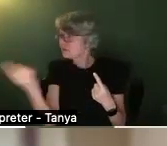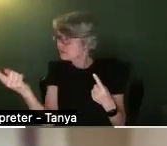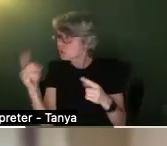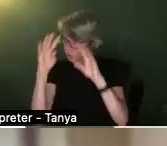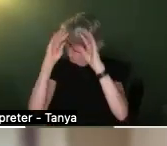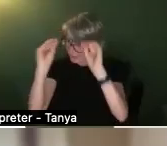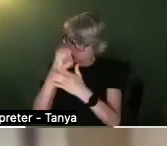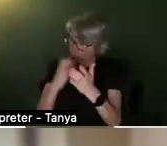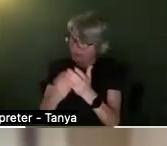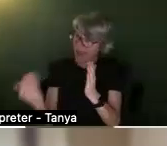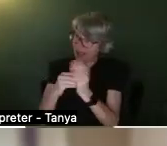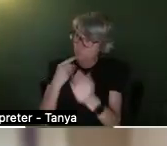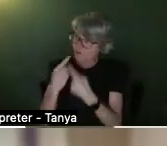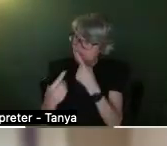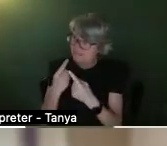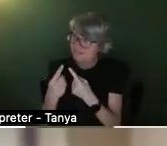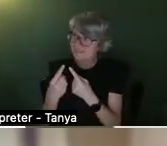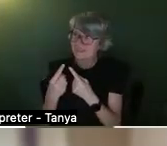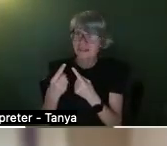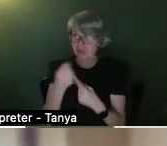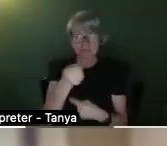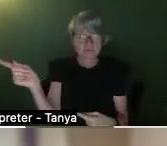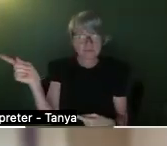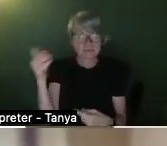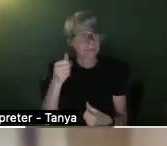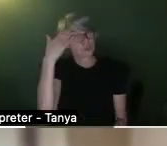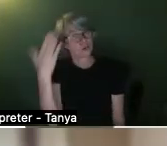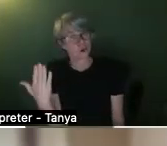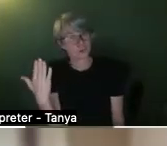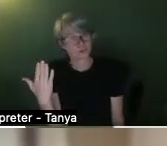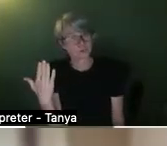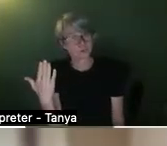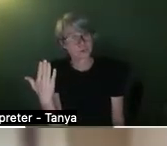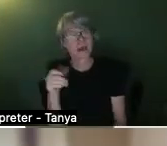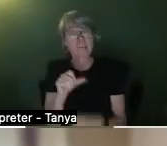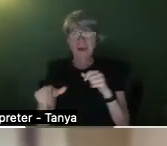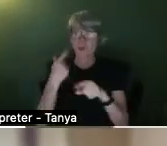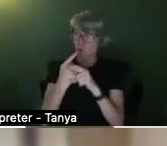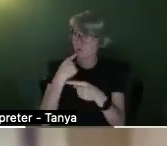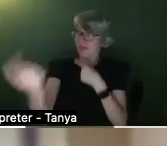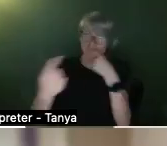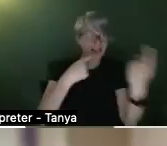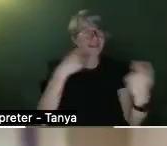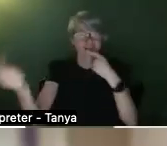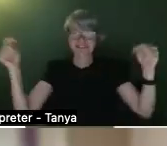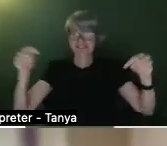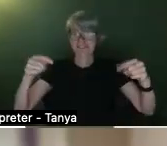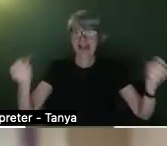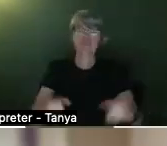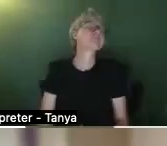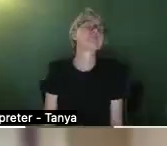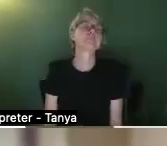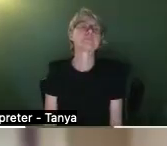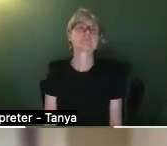their courses, not everybody knows about the framework. It's important that we keep talking about it and telling people about it.